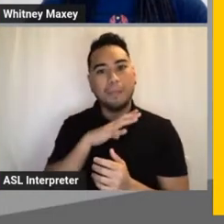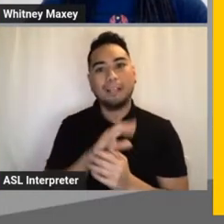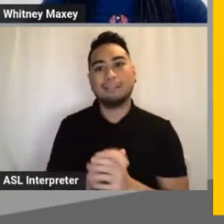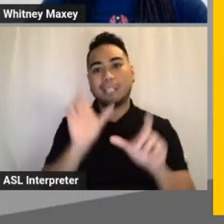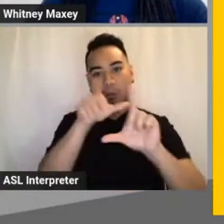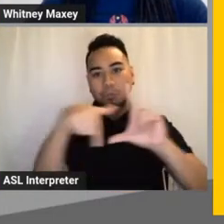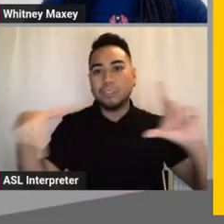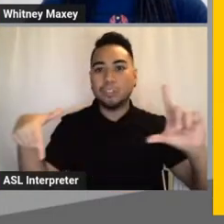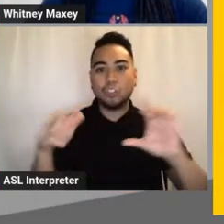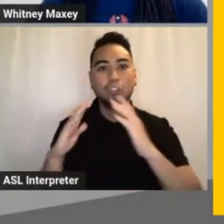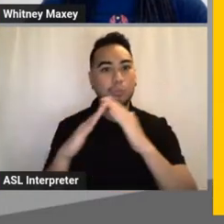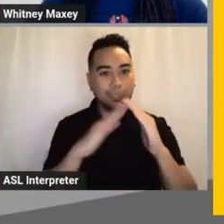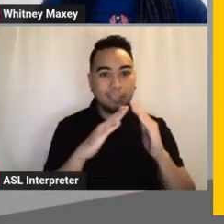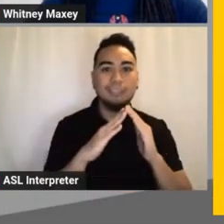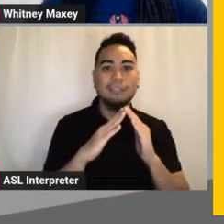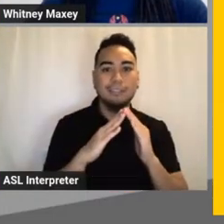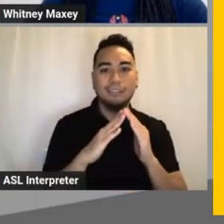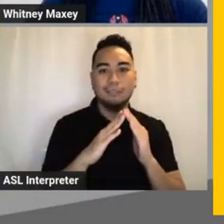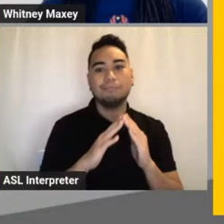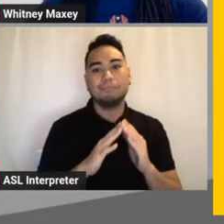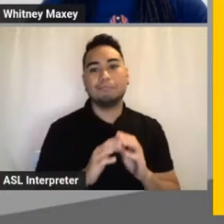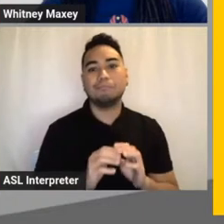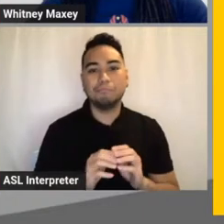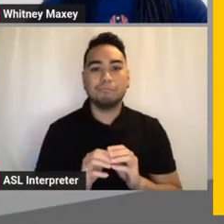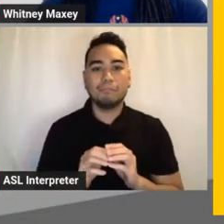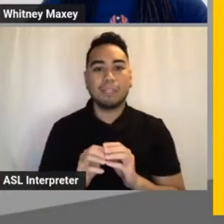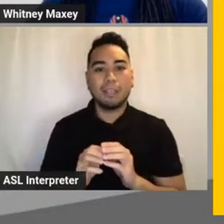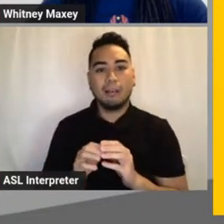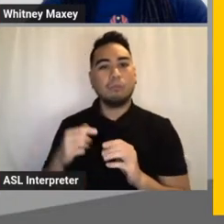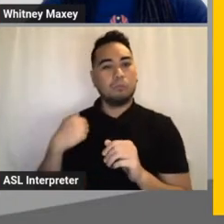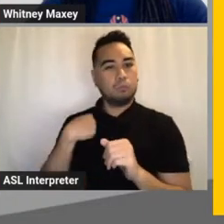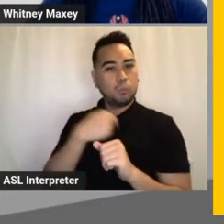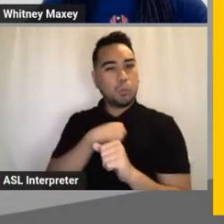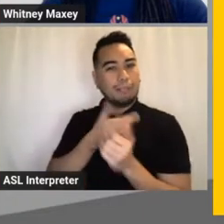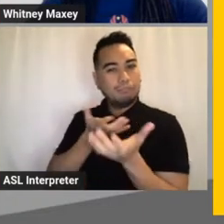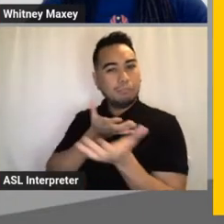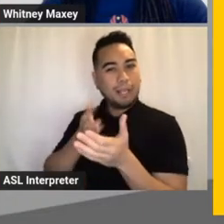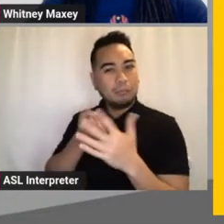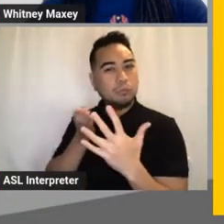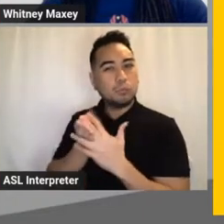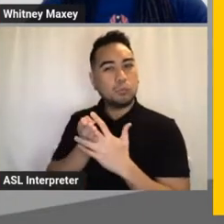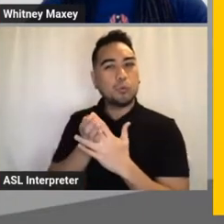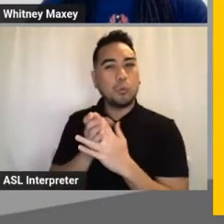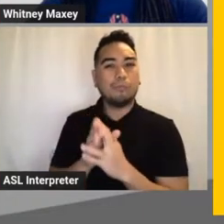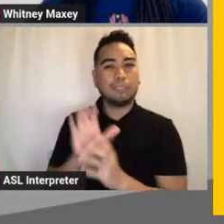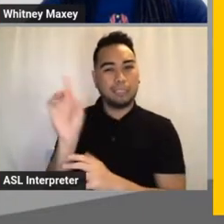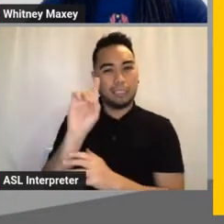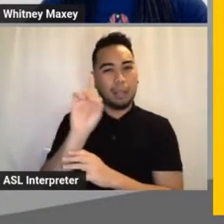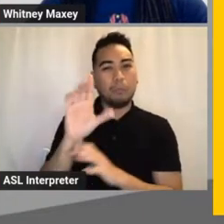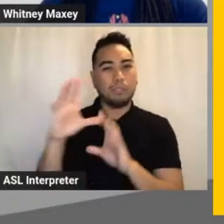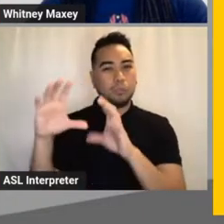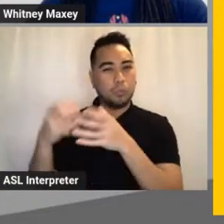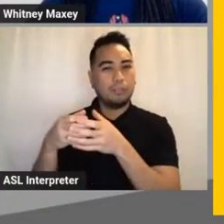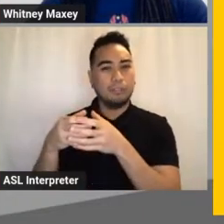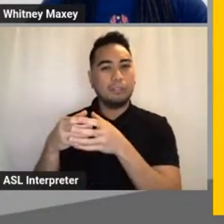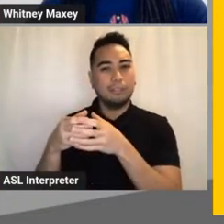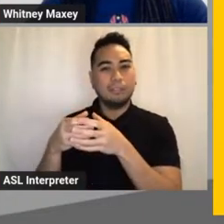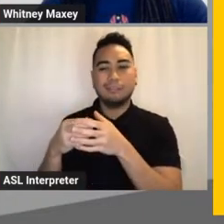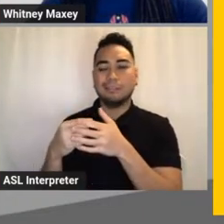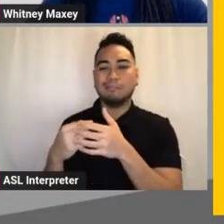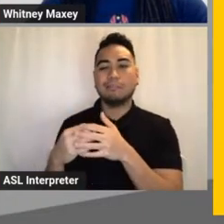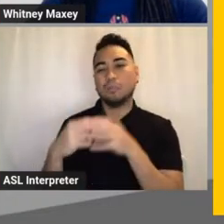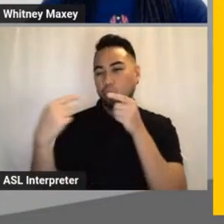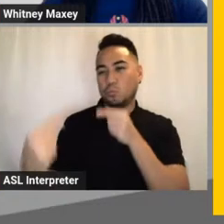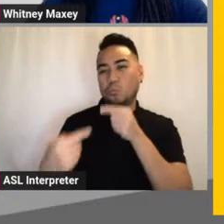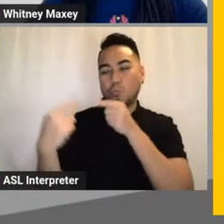allies currently engage in politics through the Democratic Party. So struggling to increase the progressive